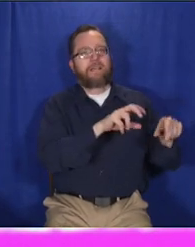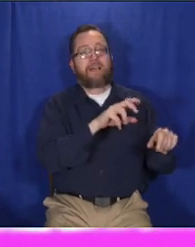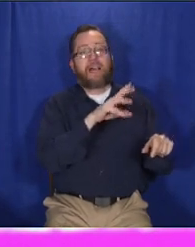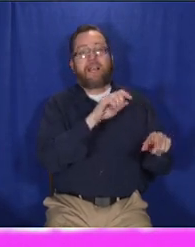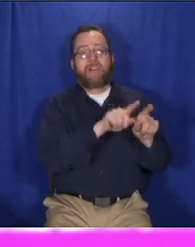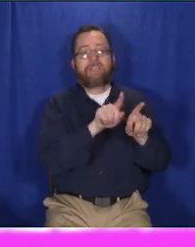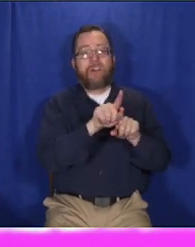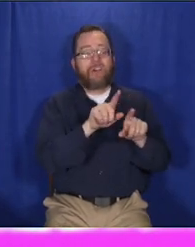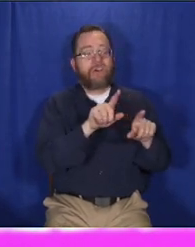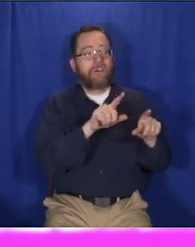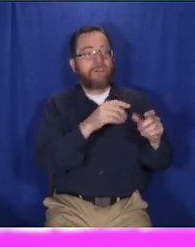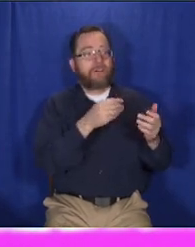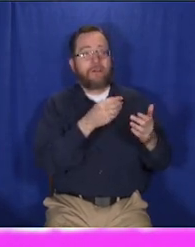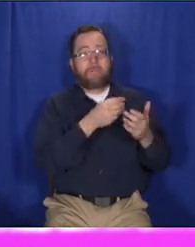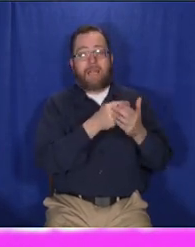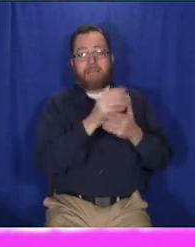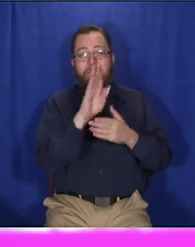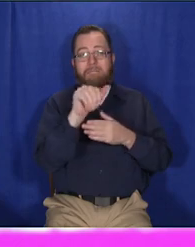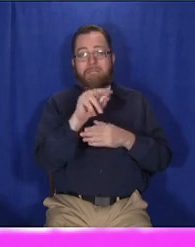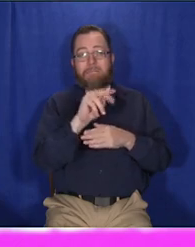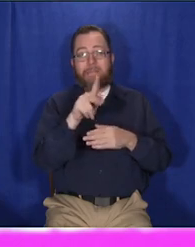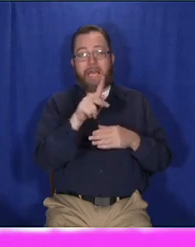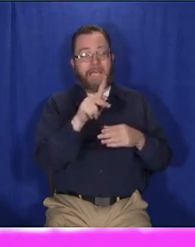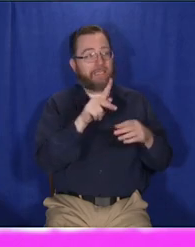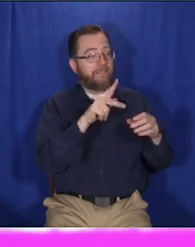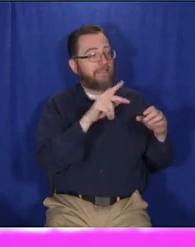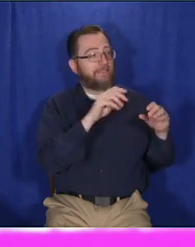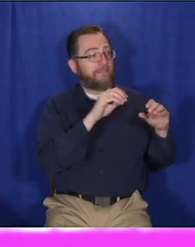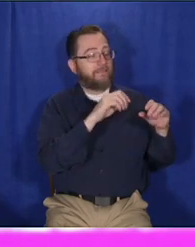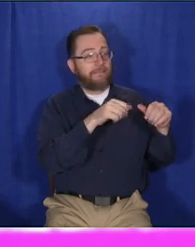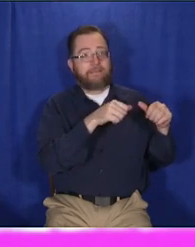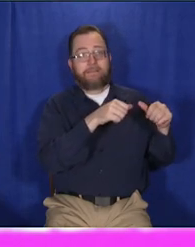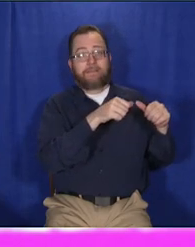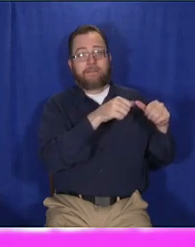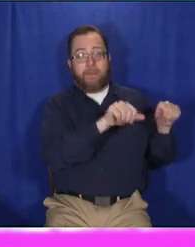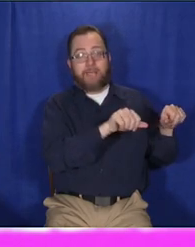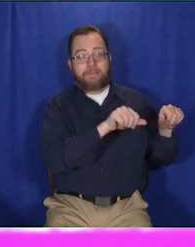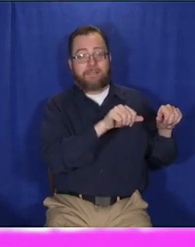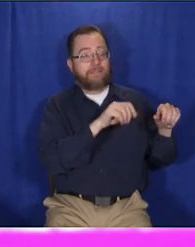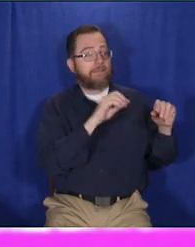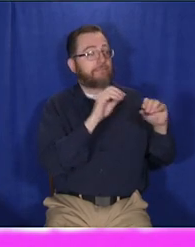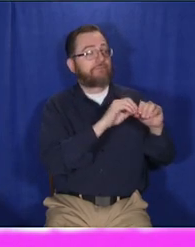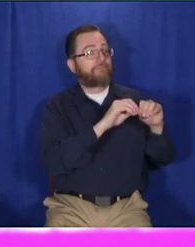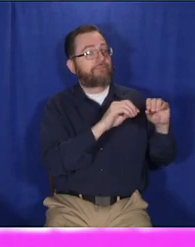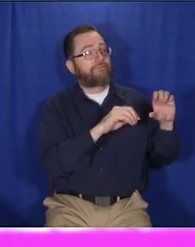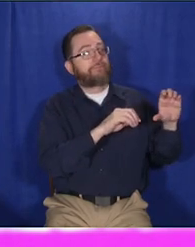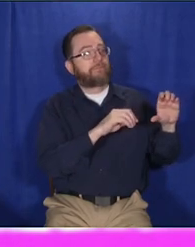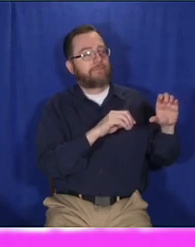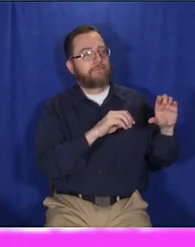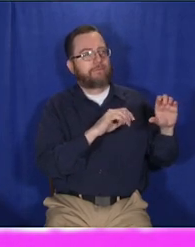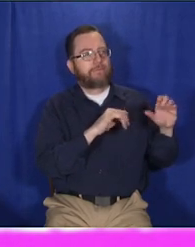account. I buy stuff that takes my money. He buys stuff that makes him money.